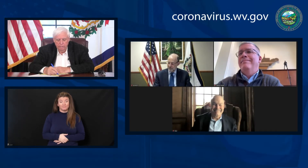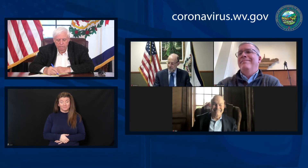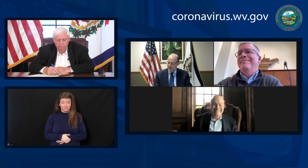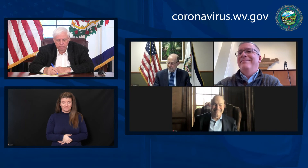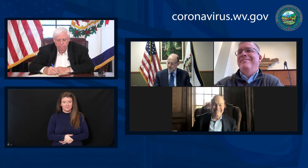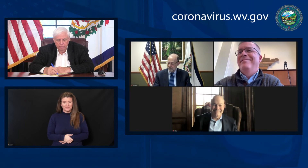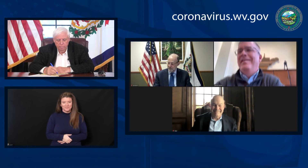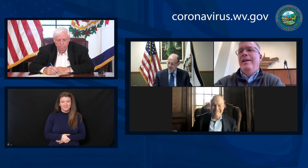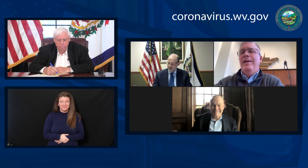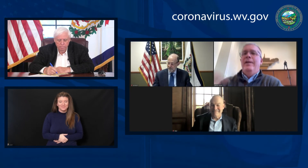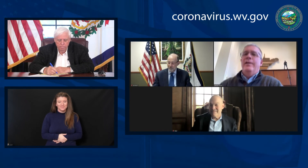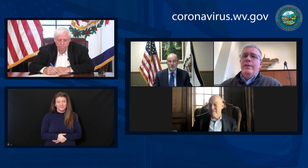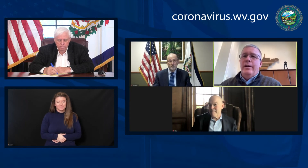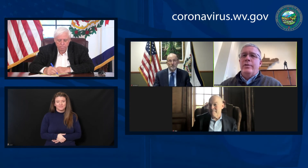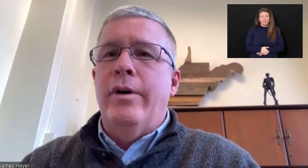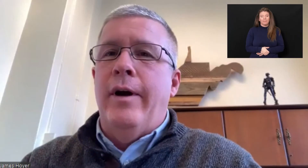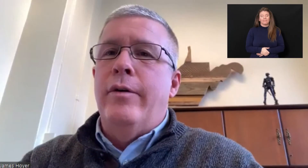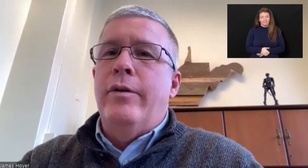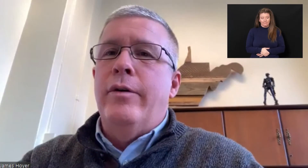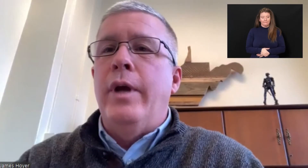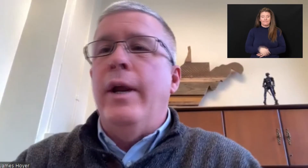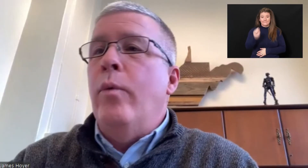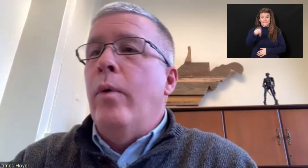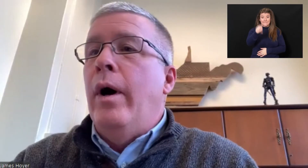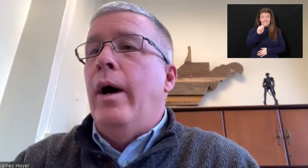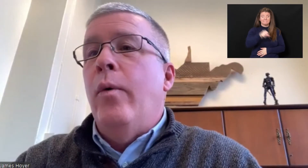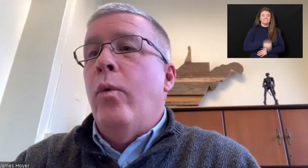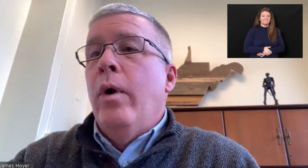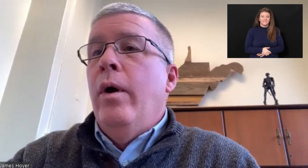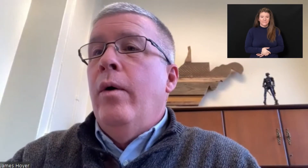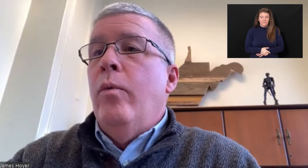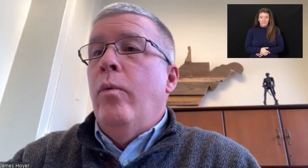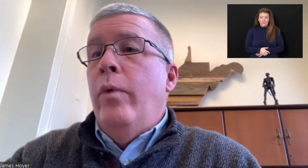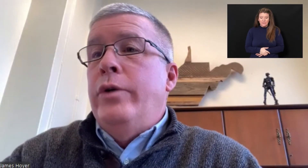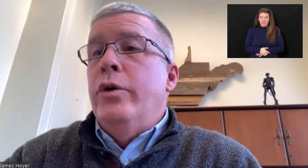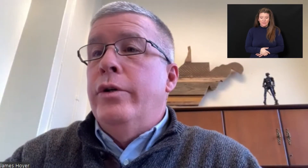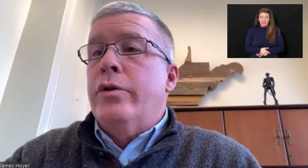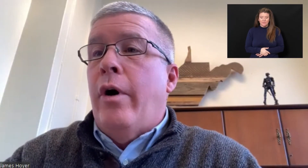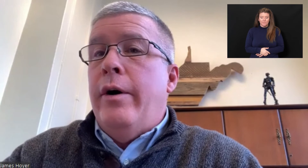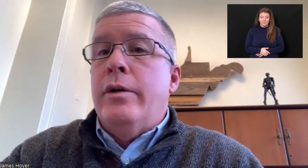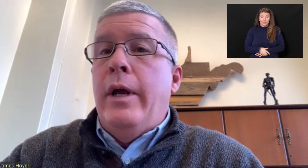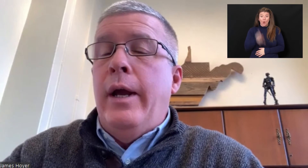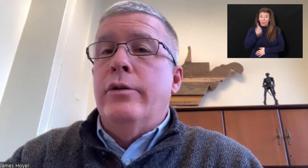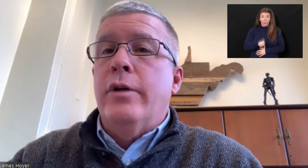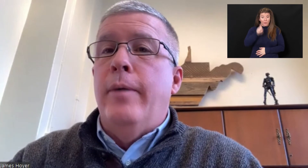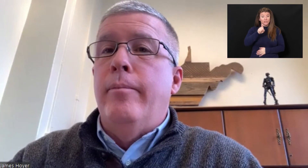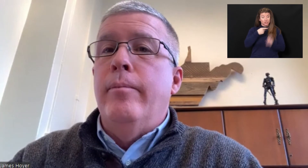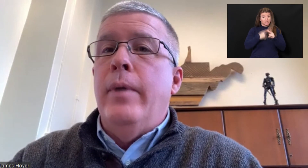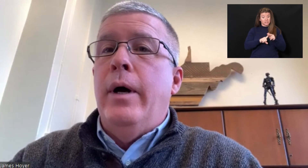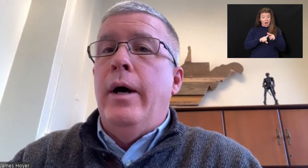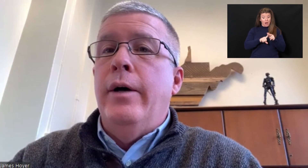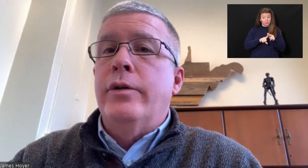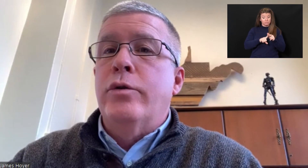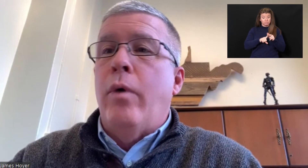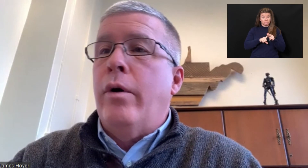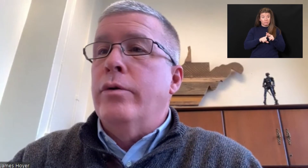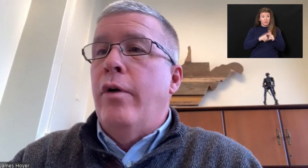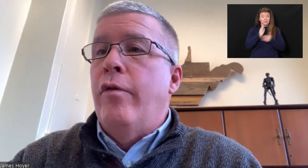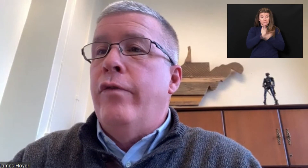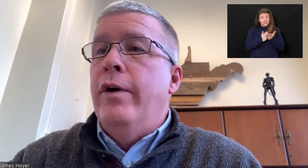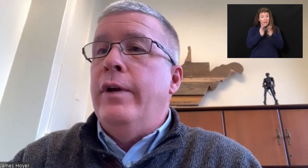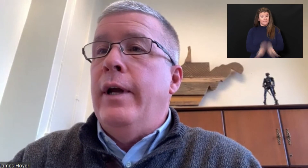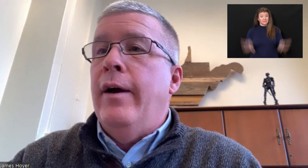Kenny. Yes, sir, Governor. So, Kenny, we should start, and some essential